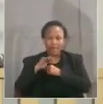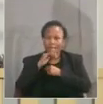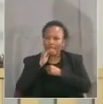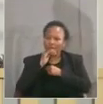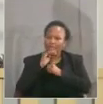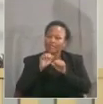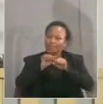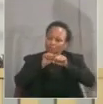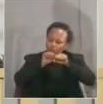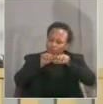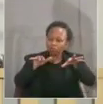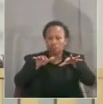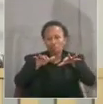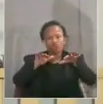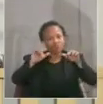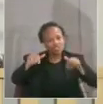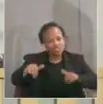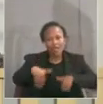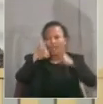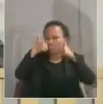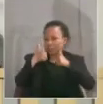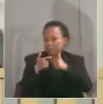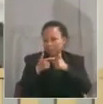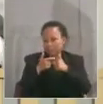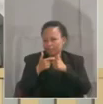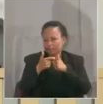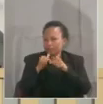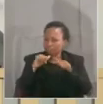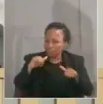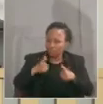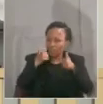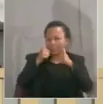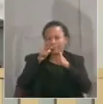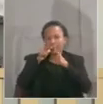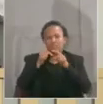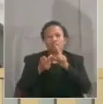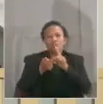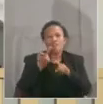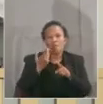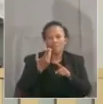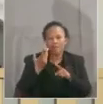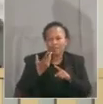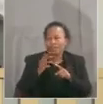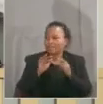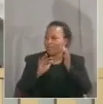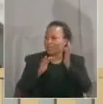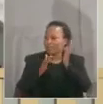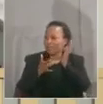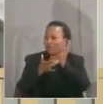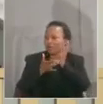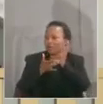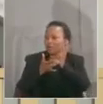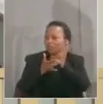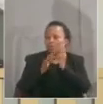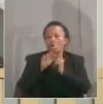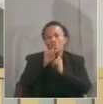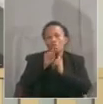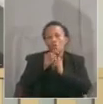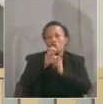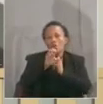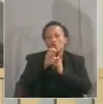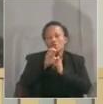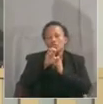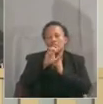challenges that were coming from tactical level, the 4 small manageable areas,